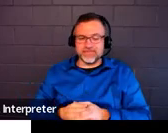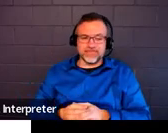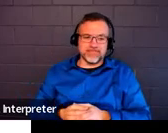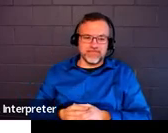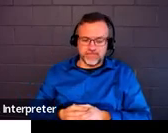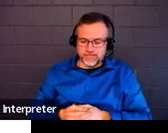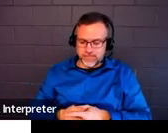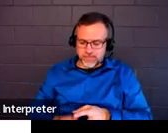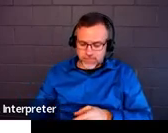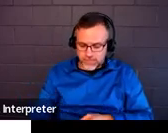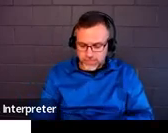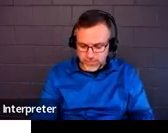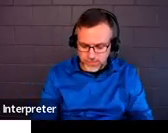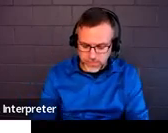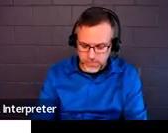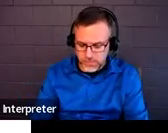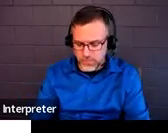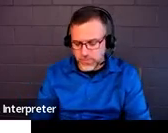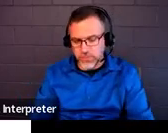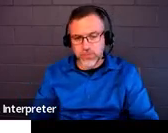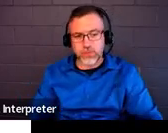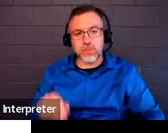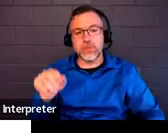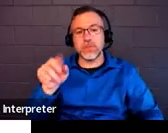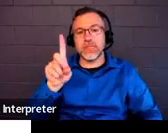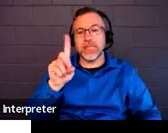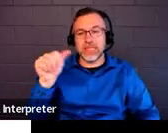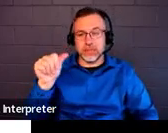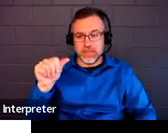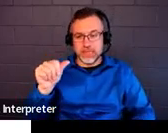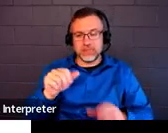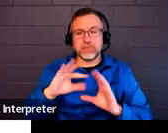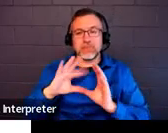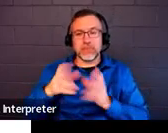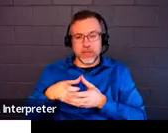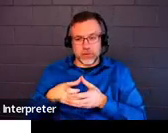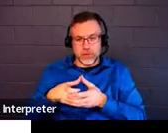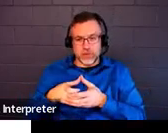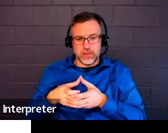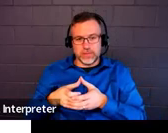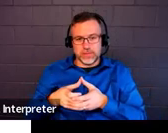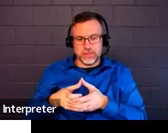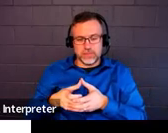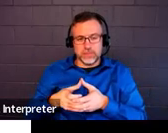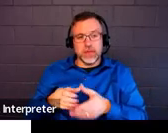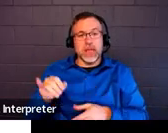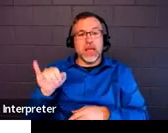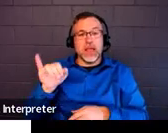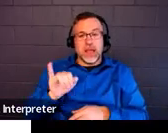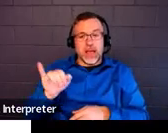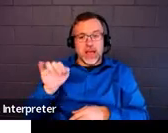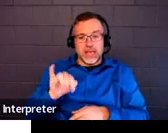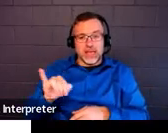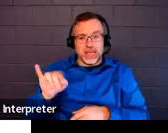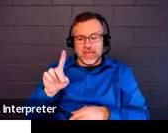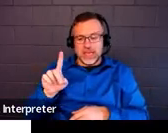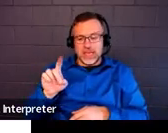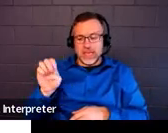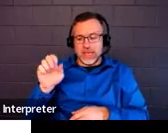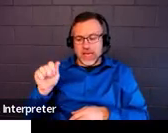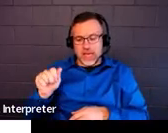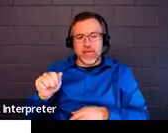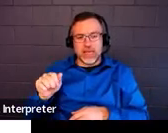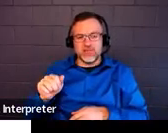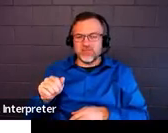So these are the disability categories that IDEA, has